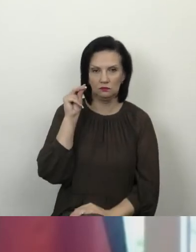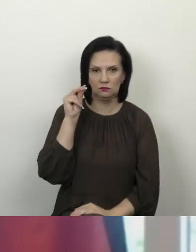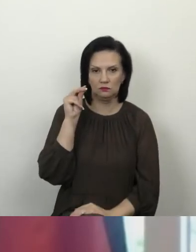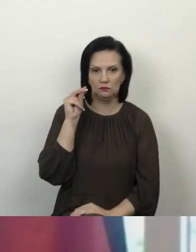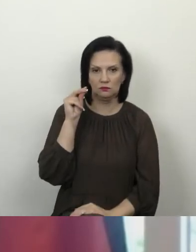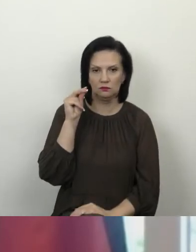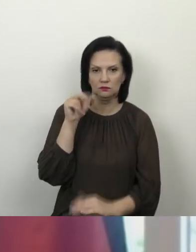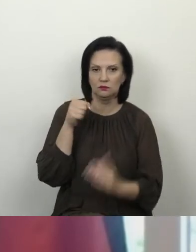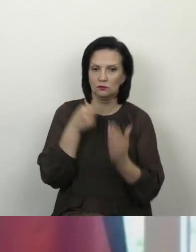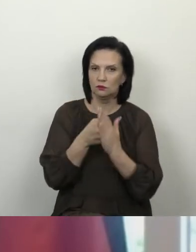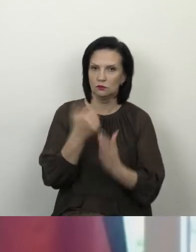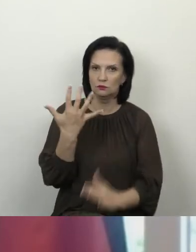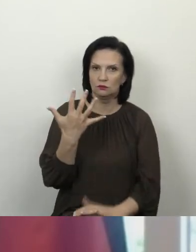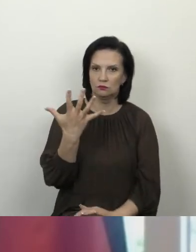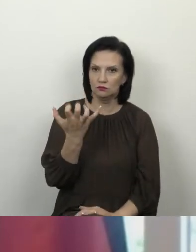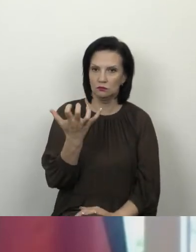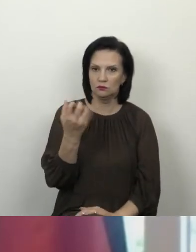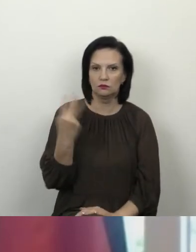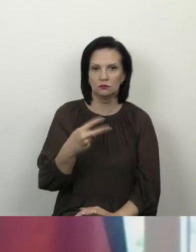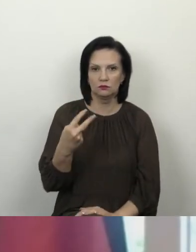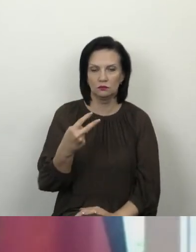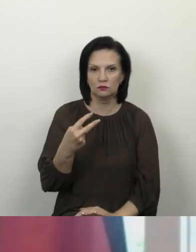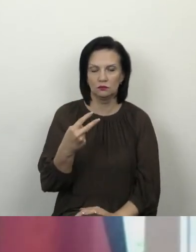520, so that's only a quarter.